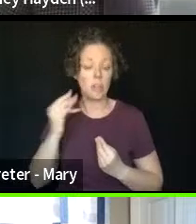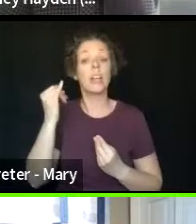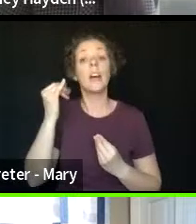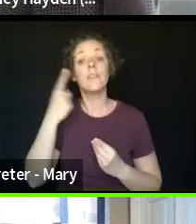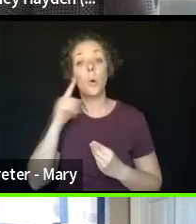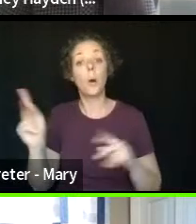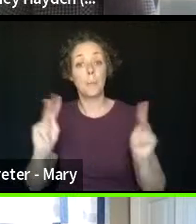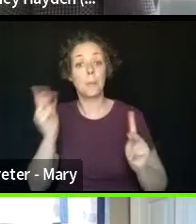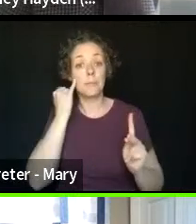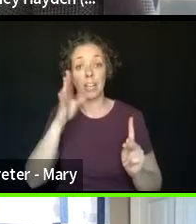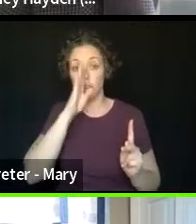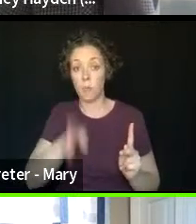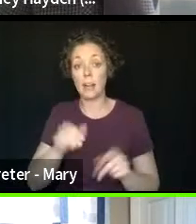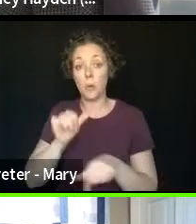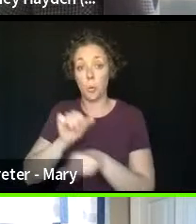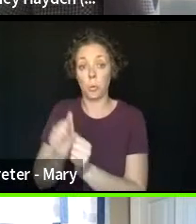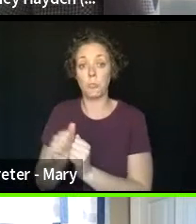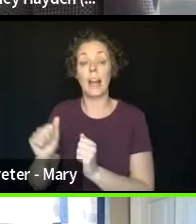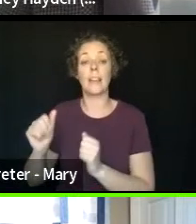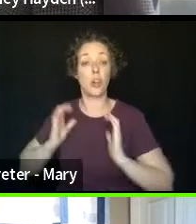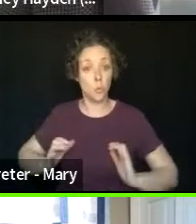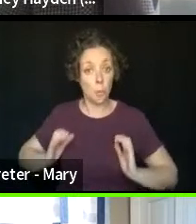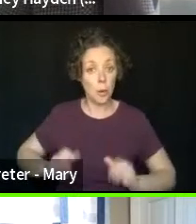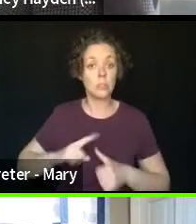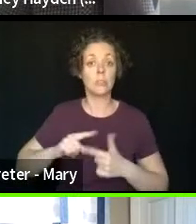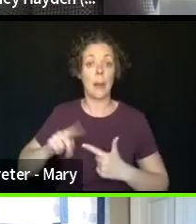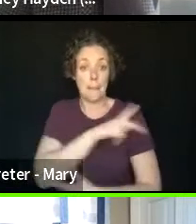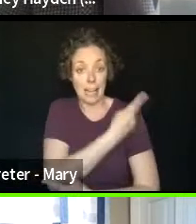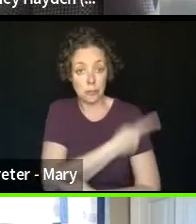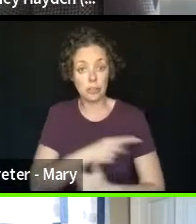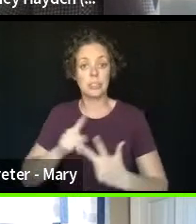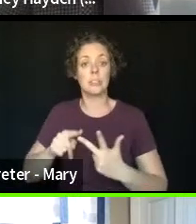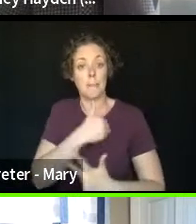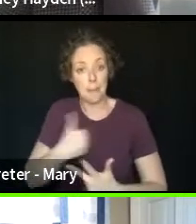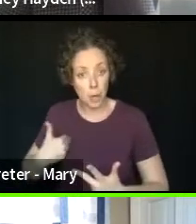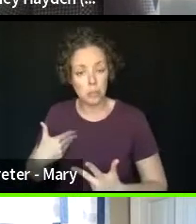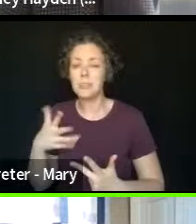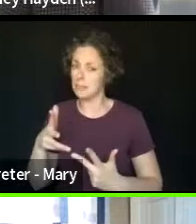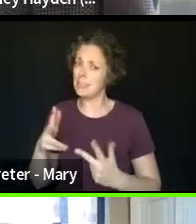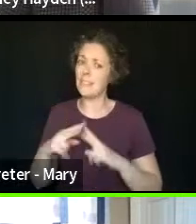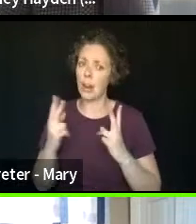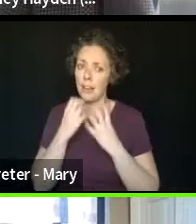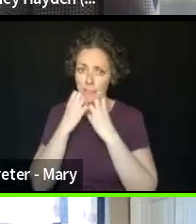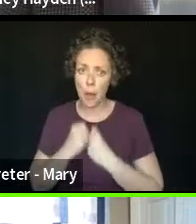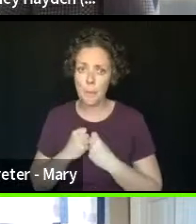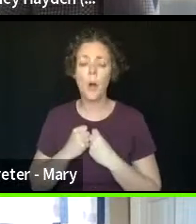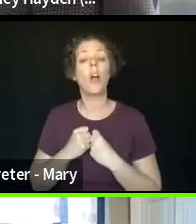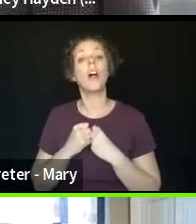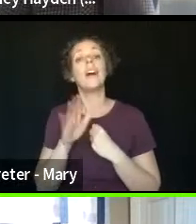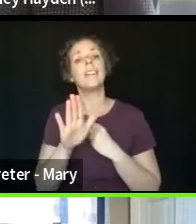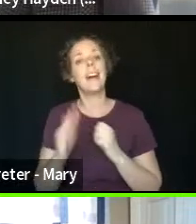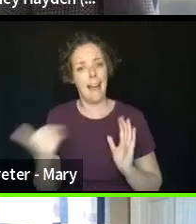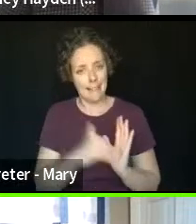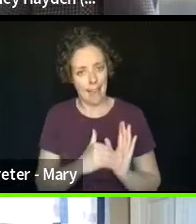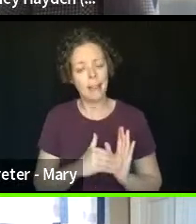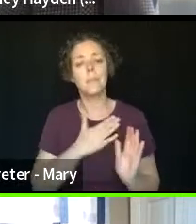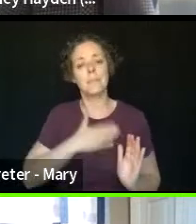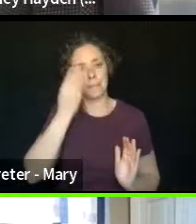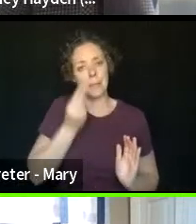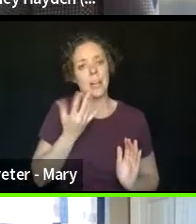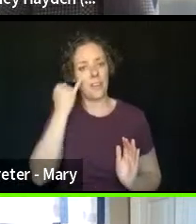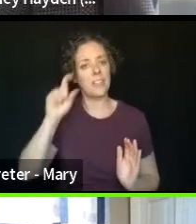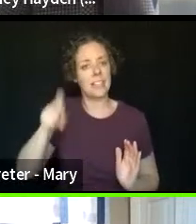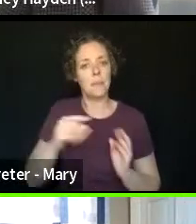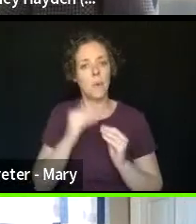with consumers, patients, members. That is very valuable. But again, please let me know if you need more